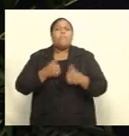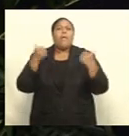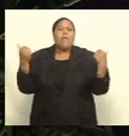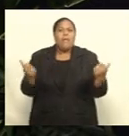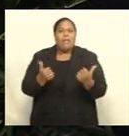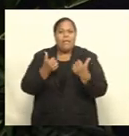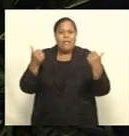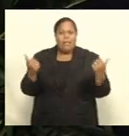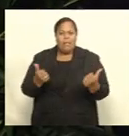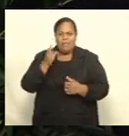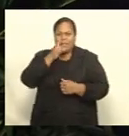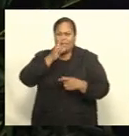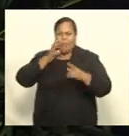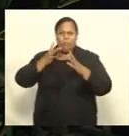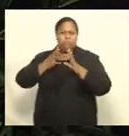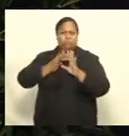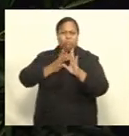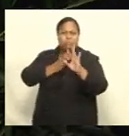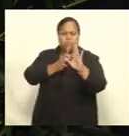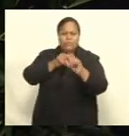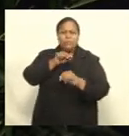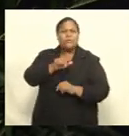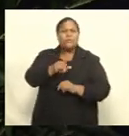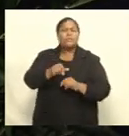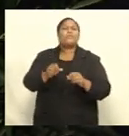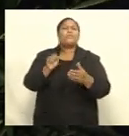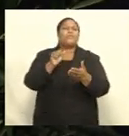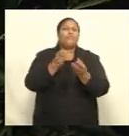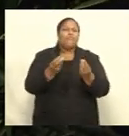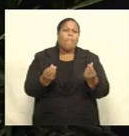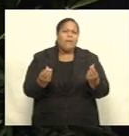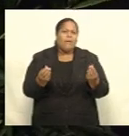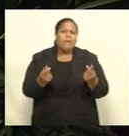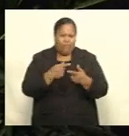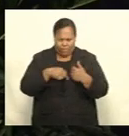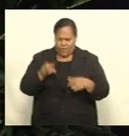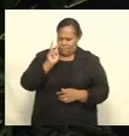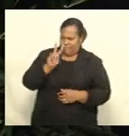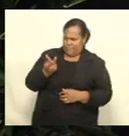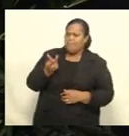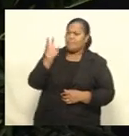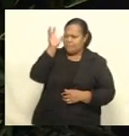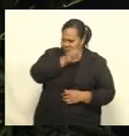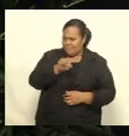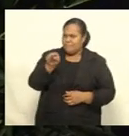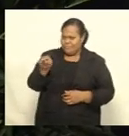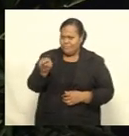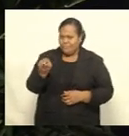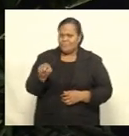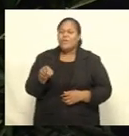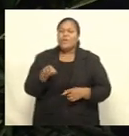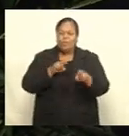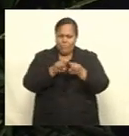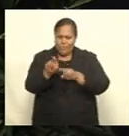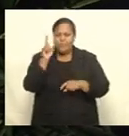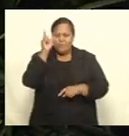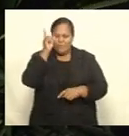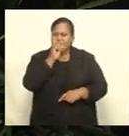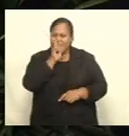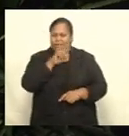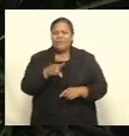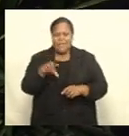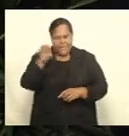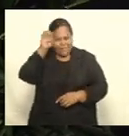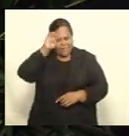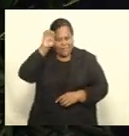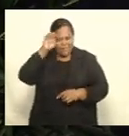their shopping. From that observation alone, Edwin, we can gauge that a good number of Fijians were expecting something big to